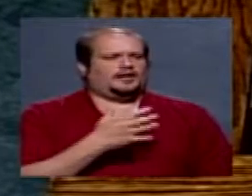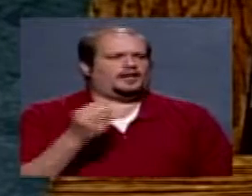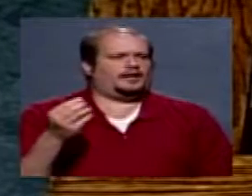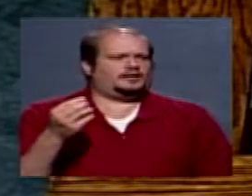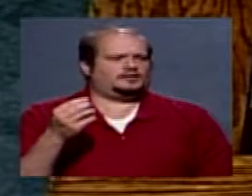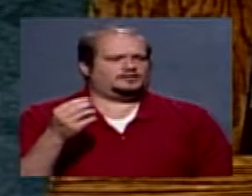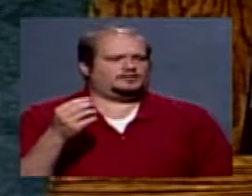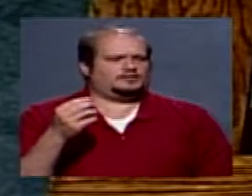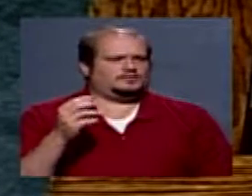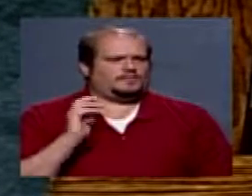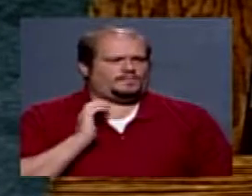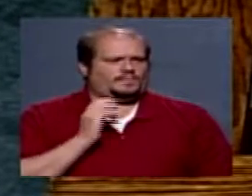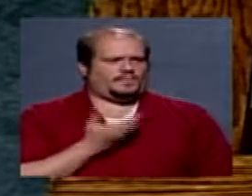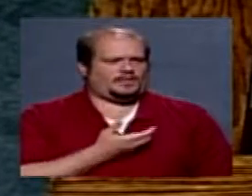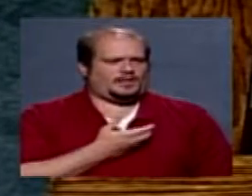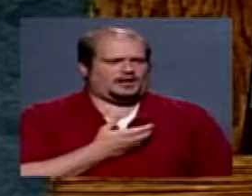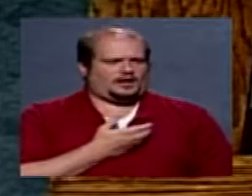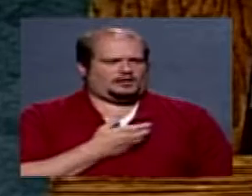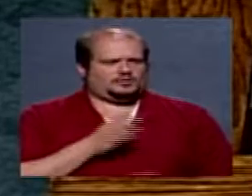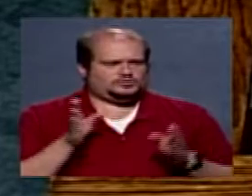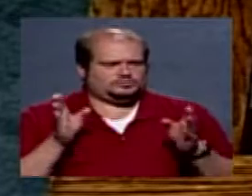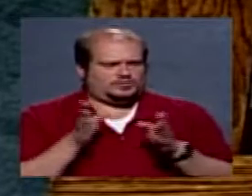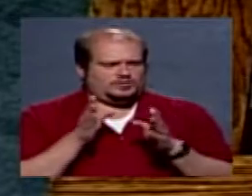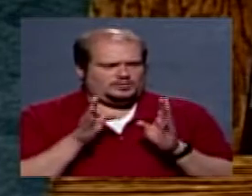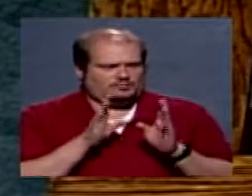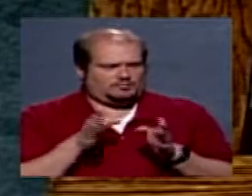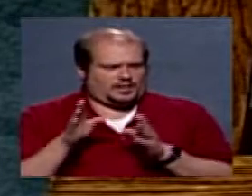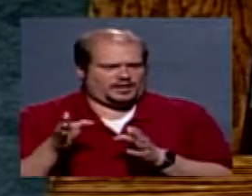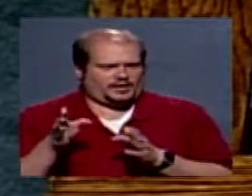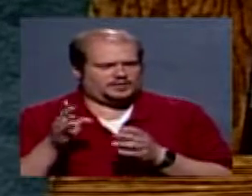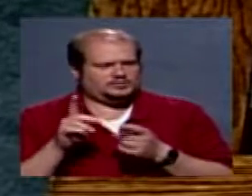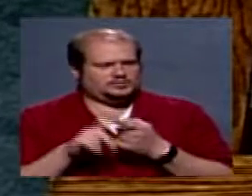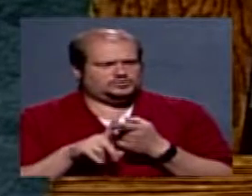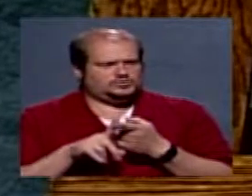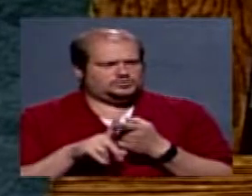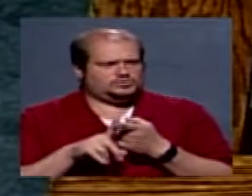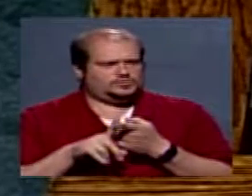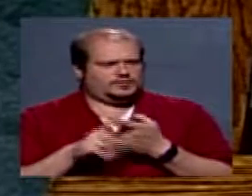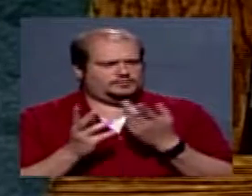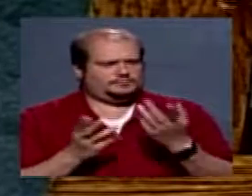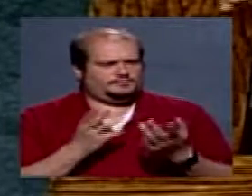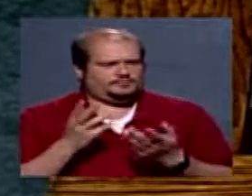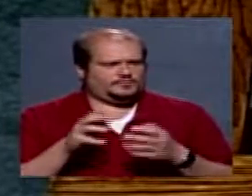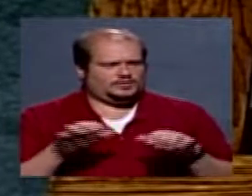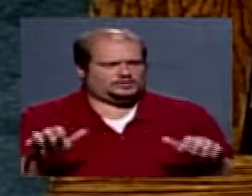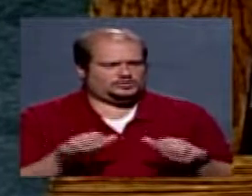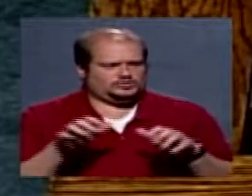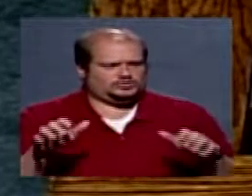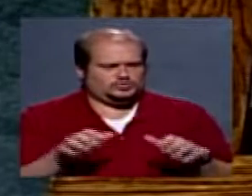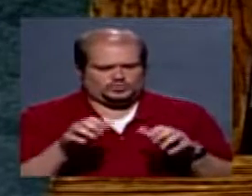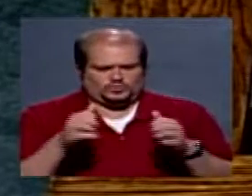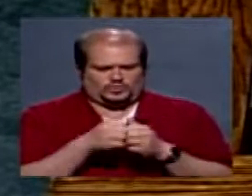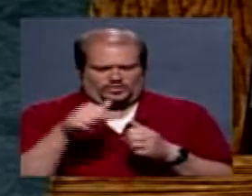And our street is too small, and then they're planning to use